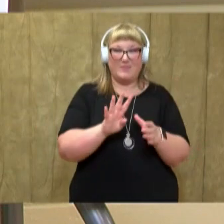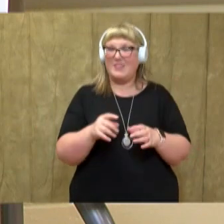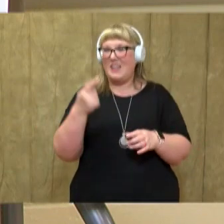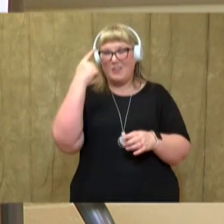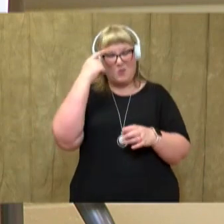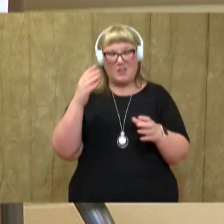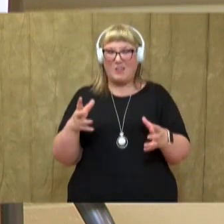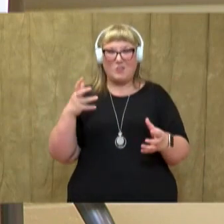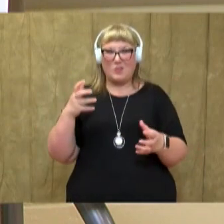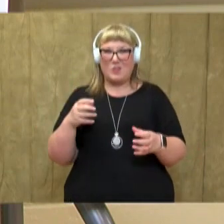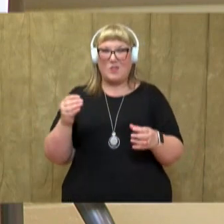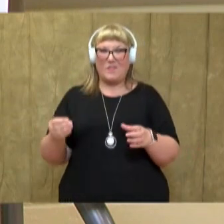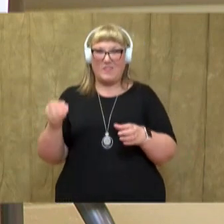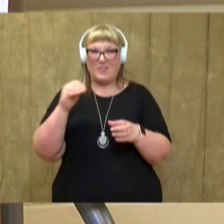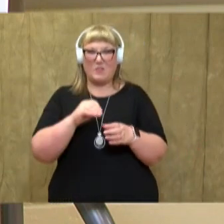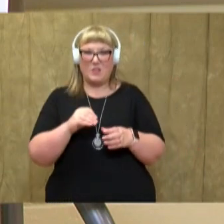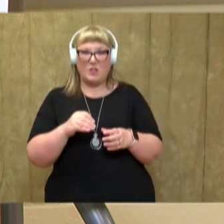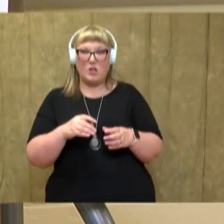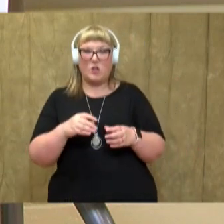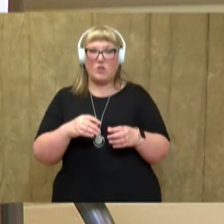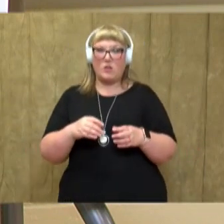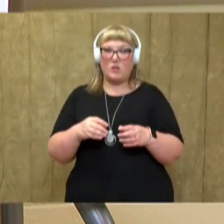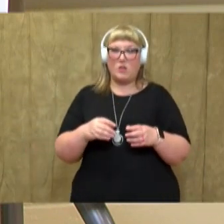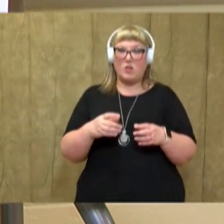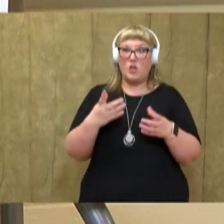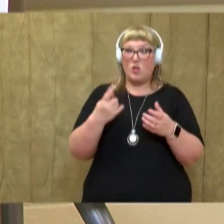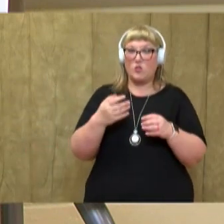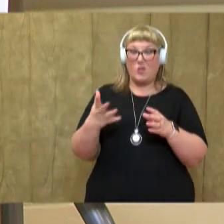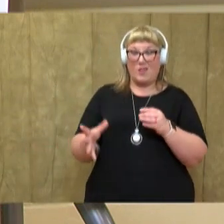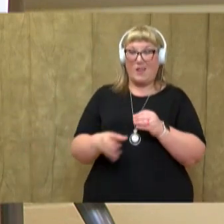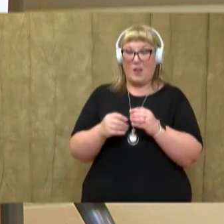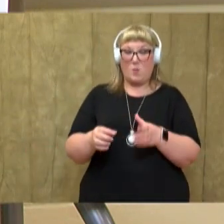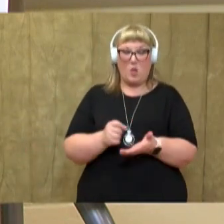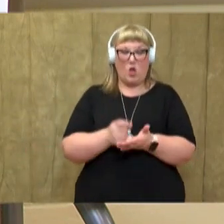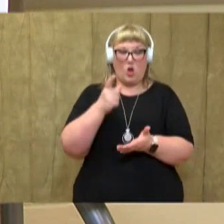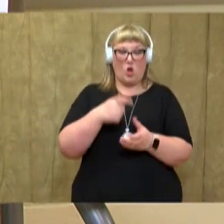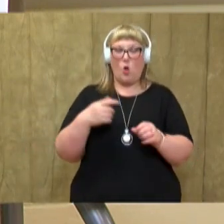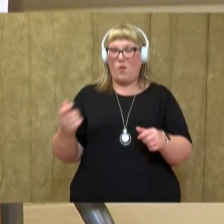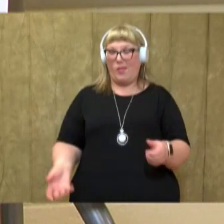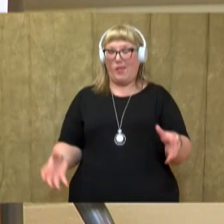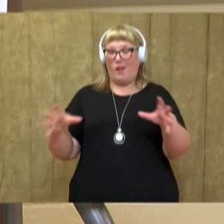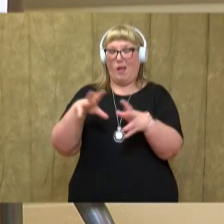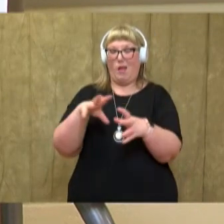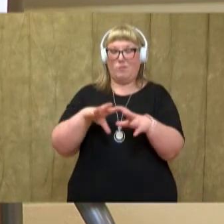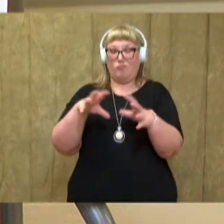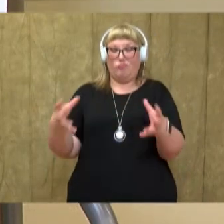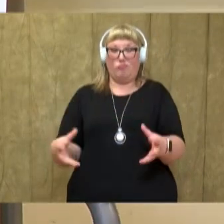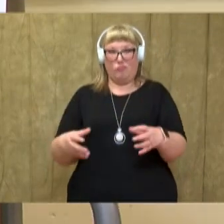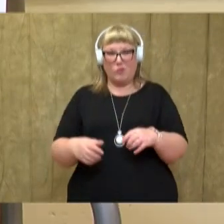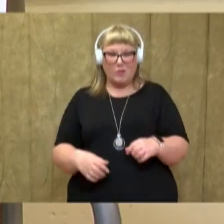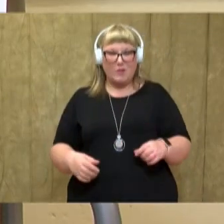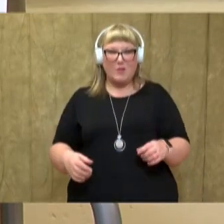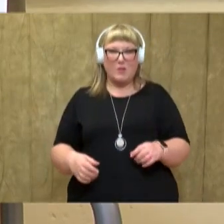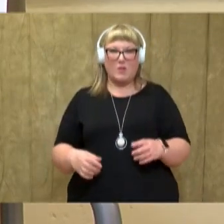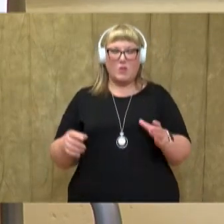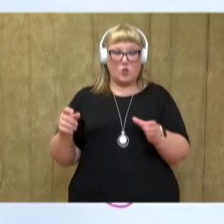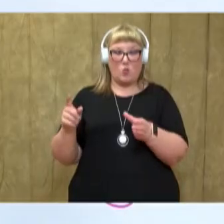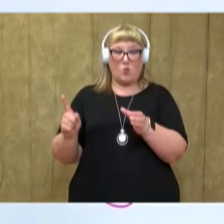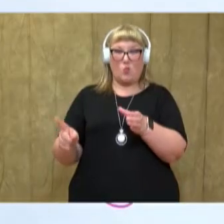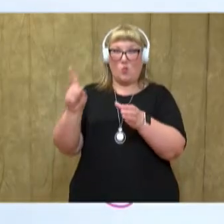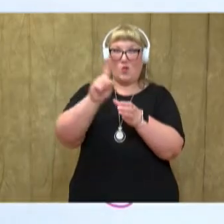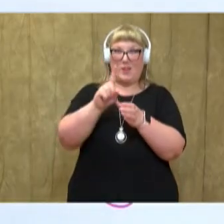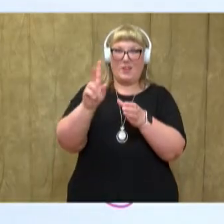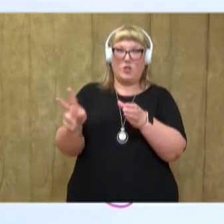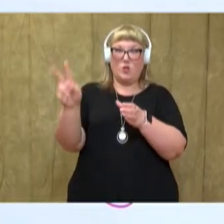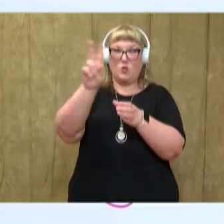they'll all fit. You want to try putting them on our cone and then adding them all together? Let's try that. 1,